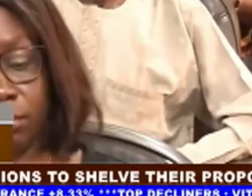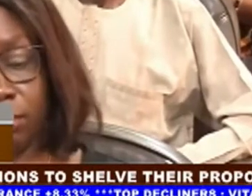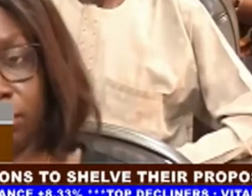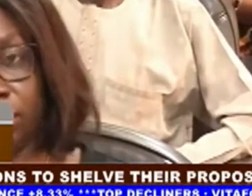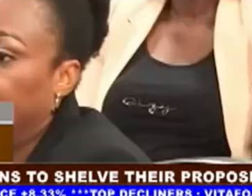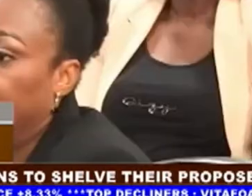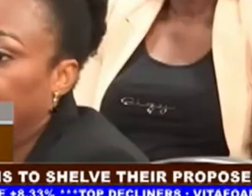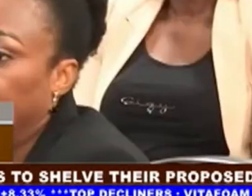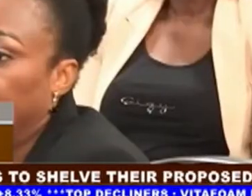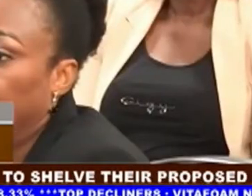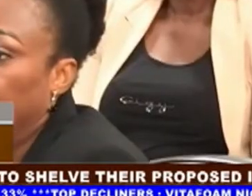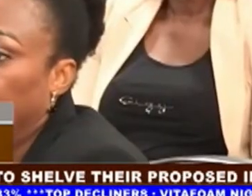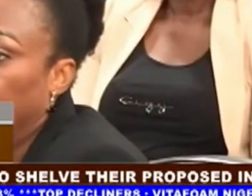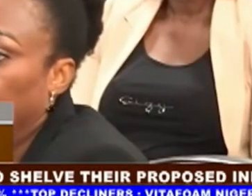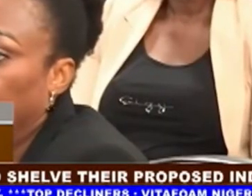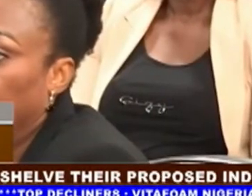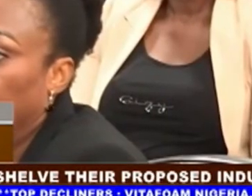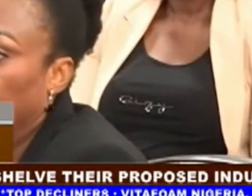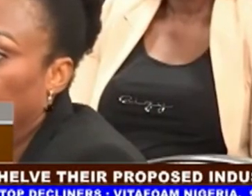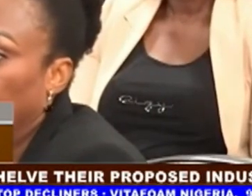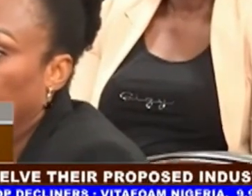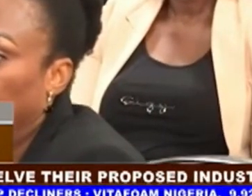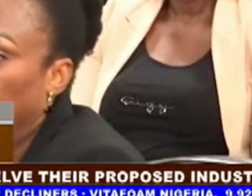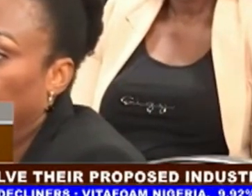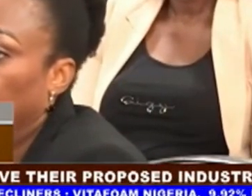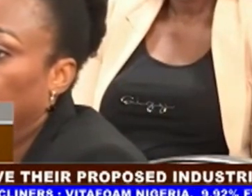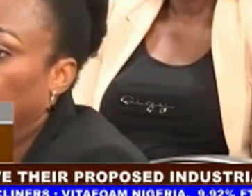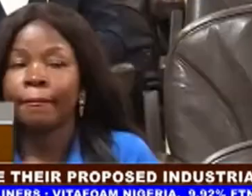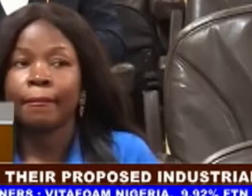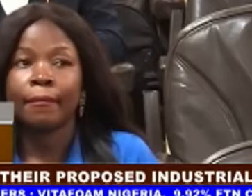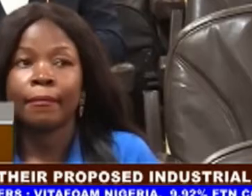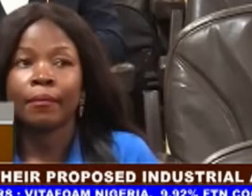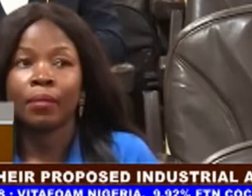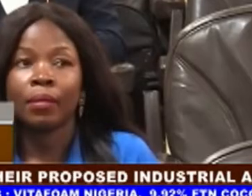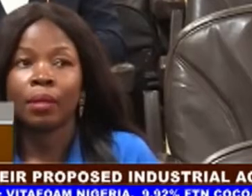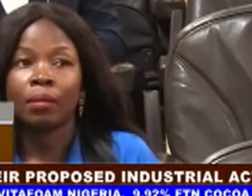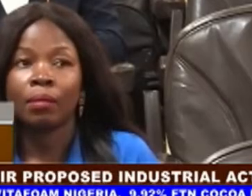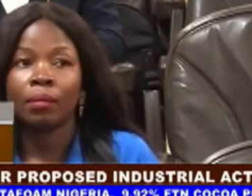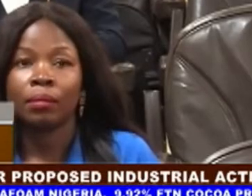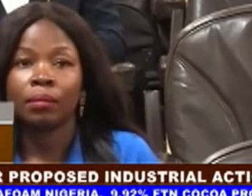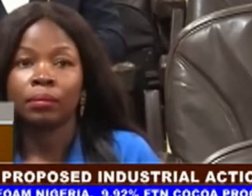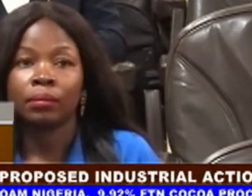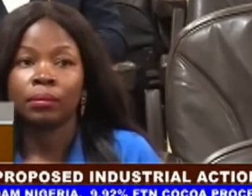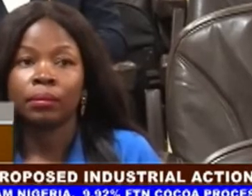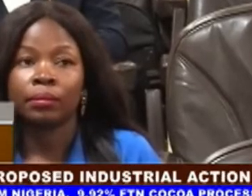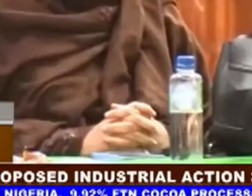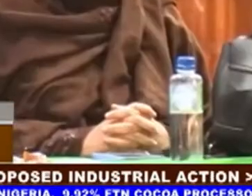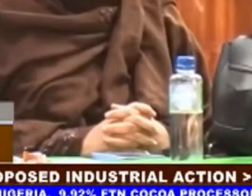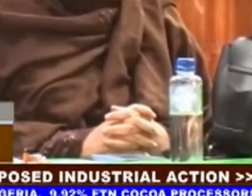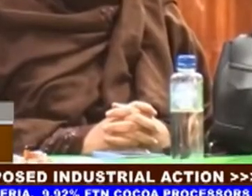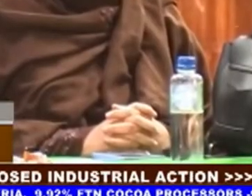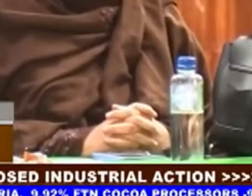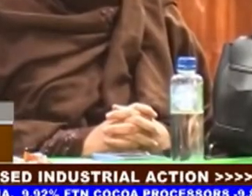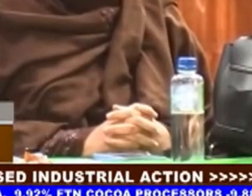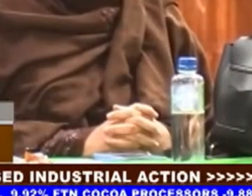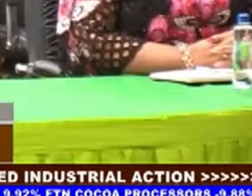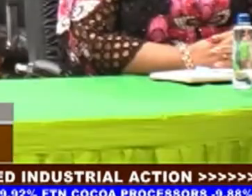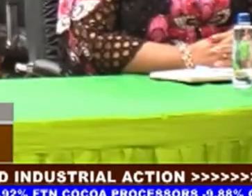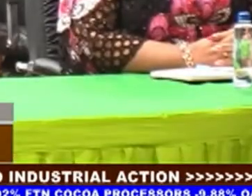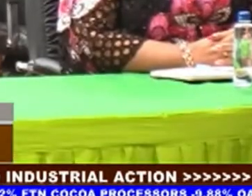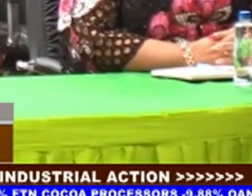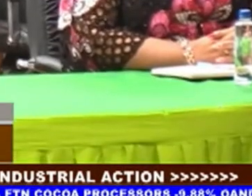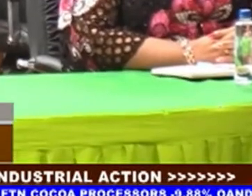by ministries, extra-ministerial departments, and agencies of government. Latif Fagbemi, SAN, identified access to information